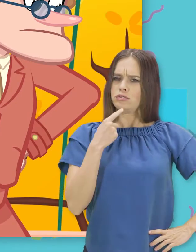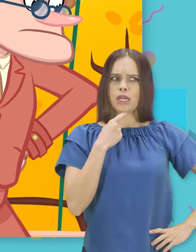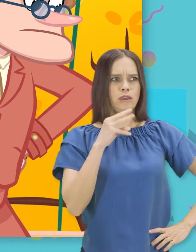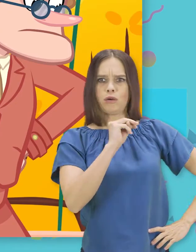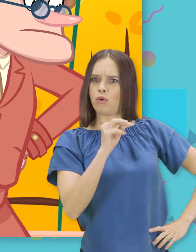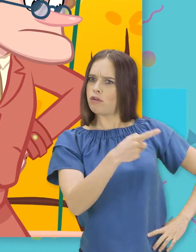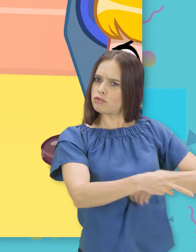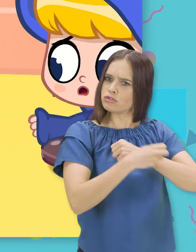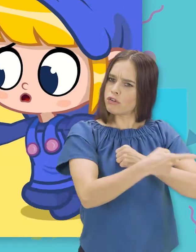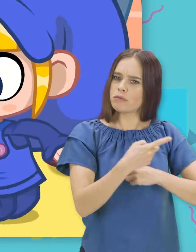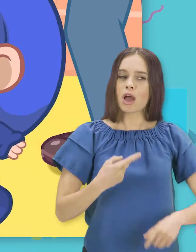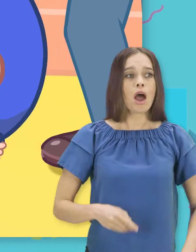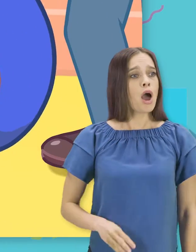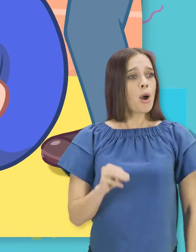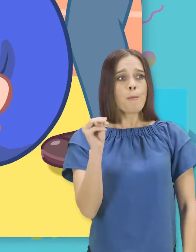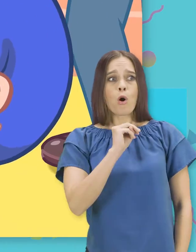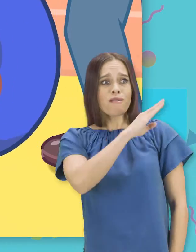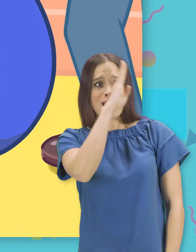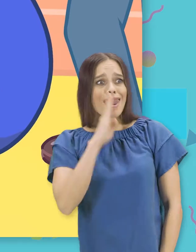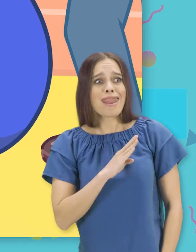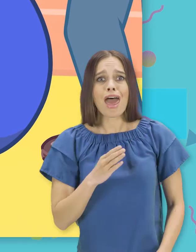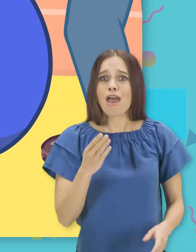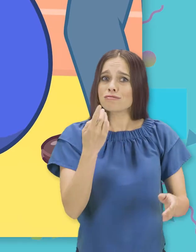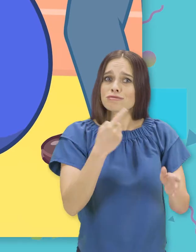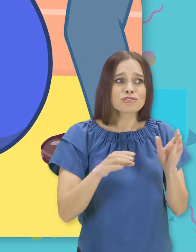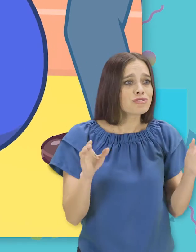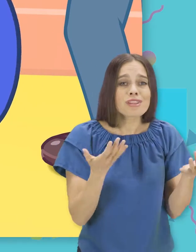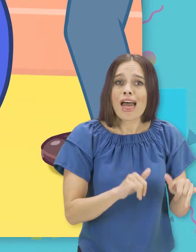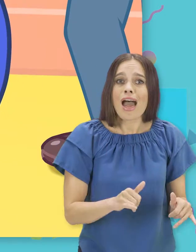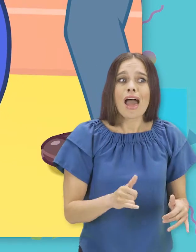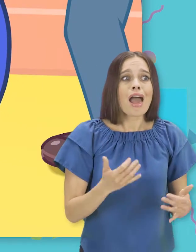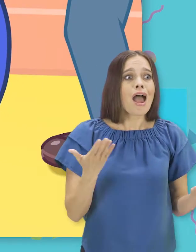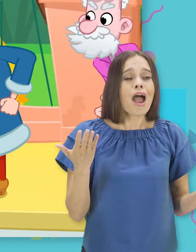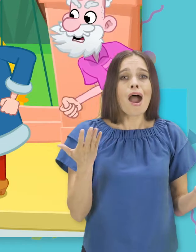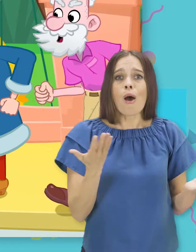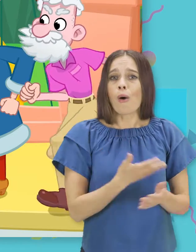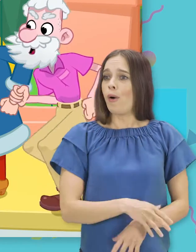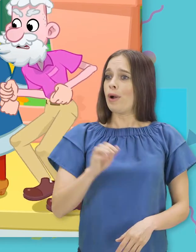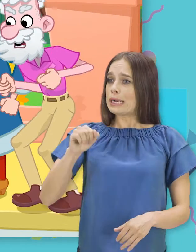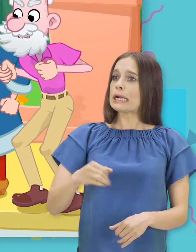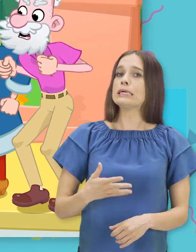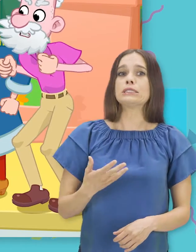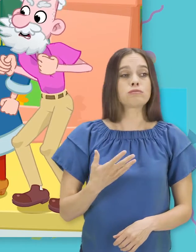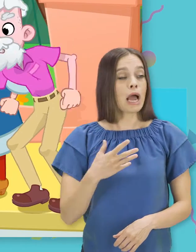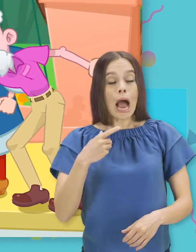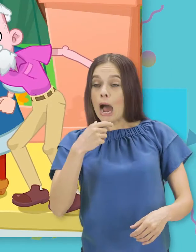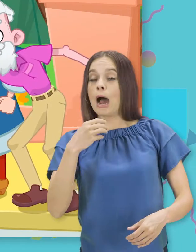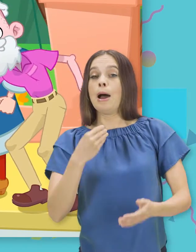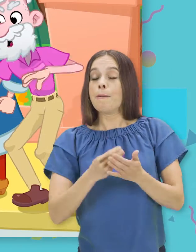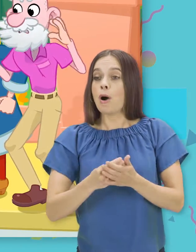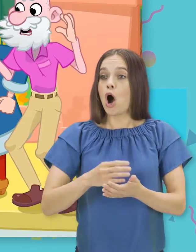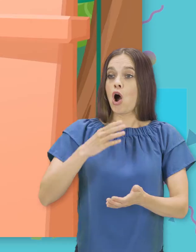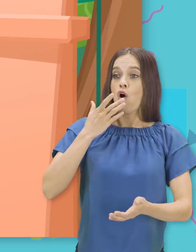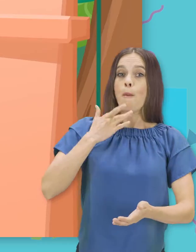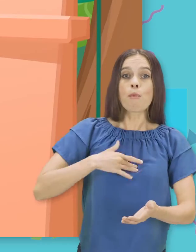Morphle stole from you? Morphle would never do that. Yes, he would. I just bought a birthday cake when